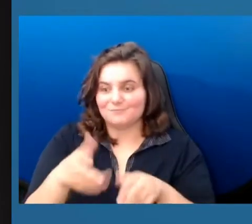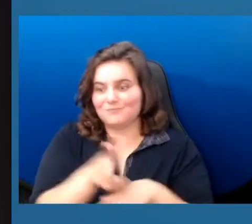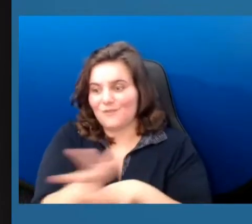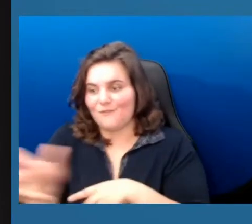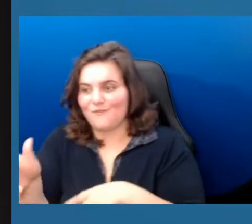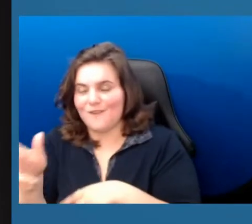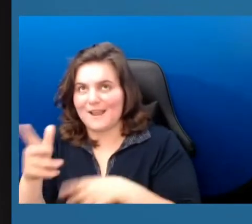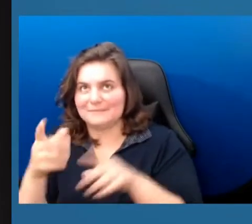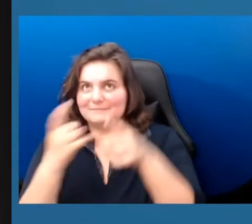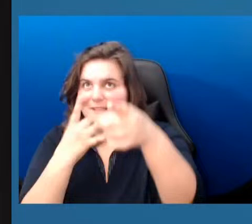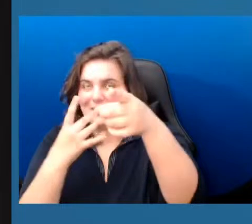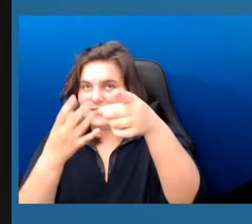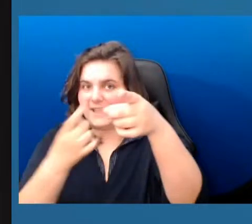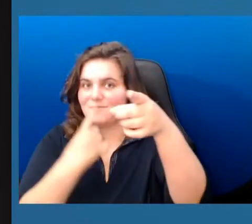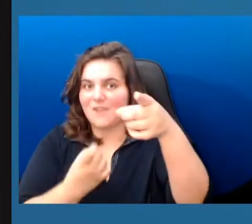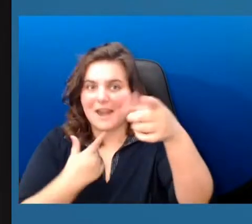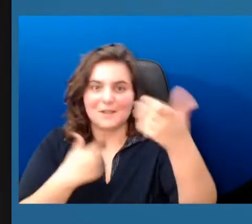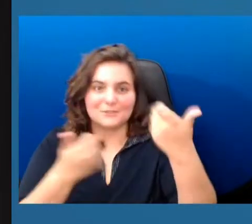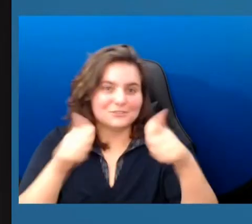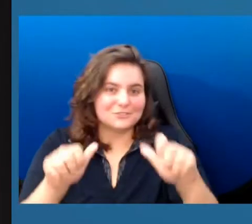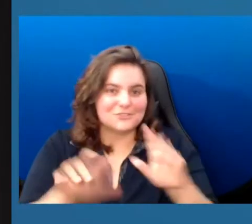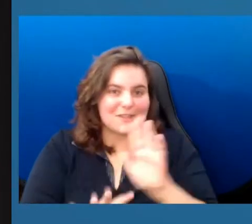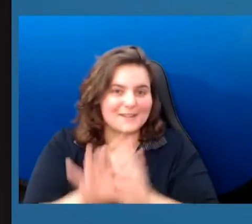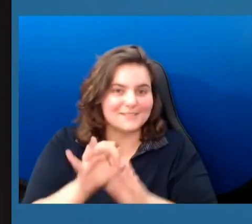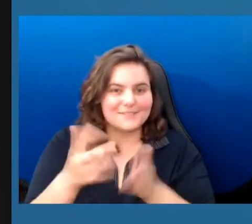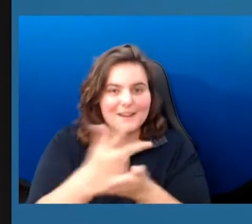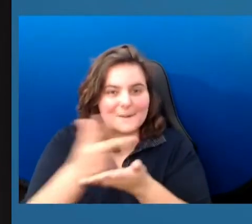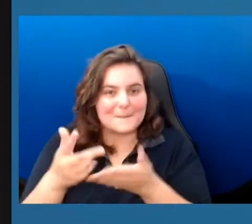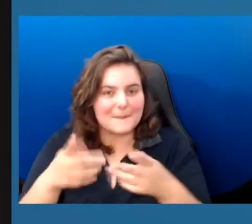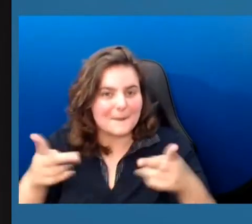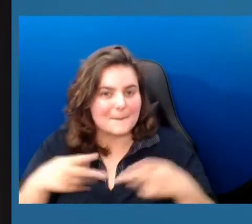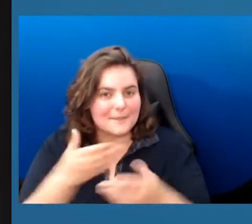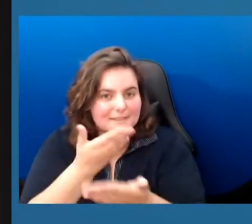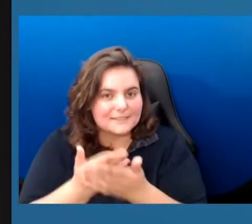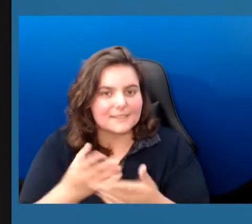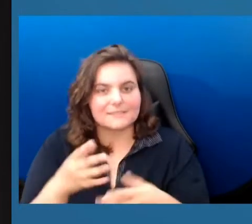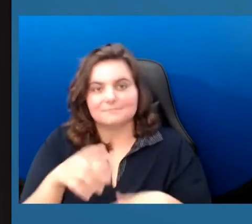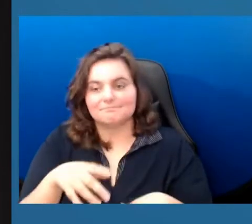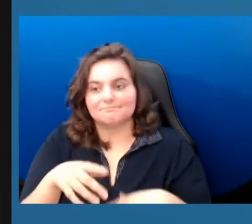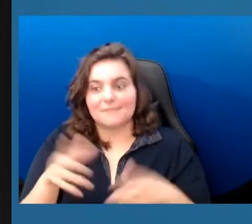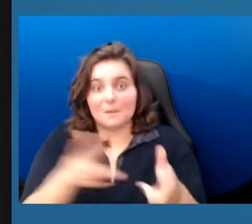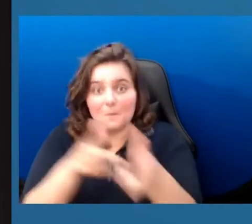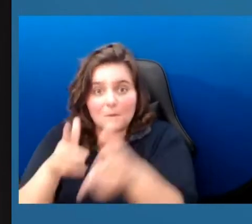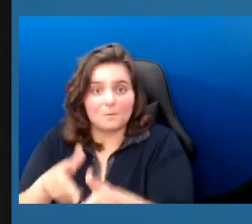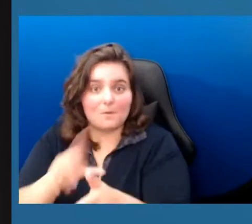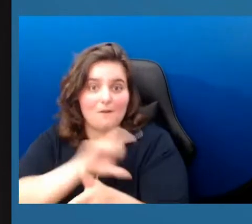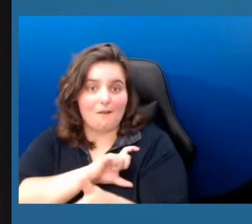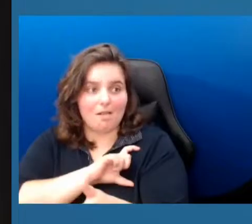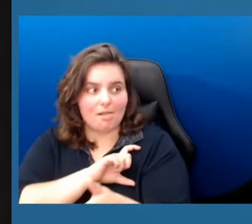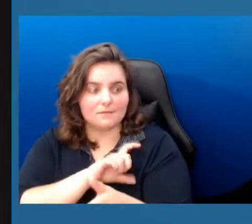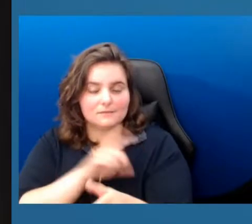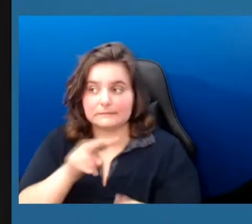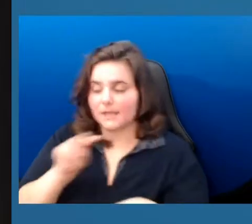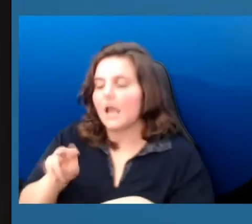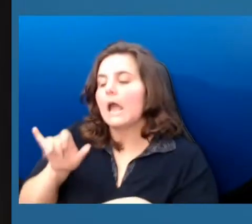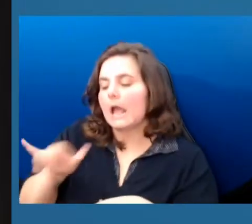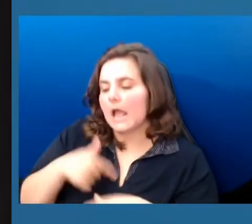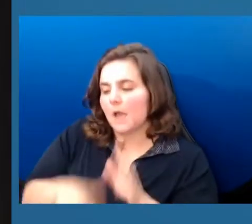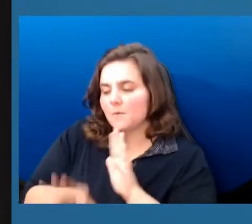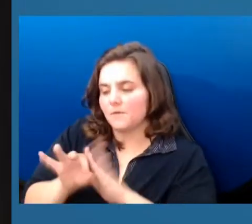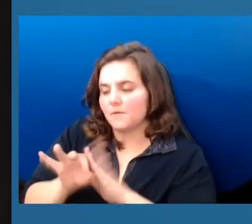in my attempt to find a parking spot to get here, and he very kindly helped me find one and got me here on time. So